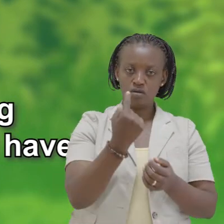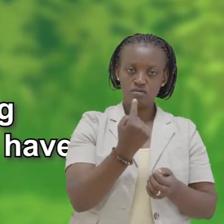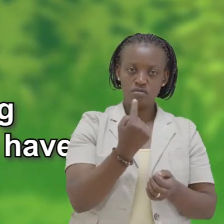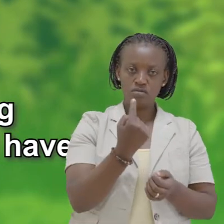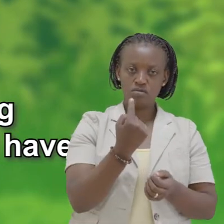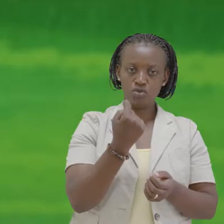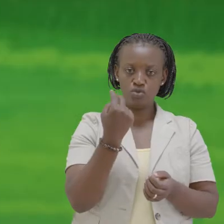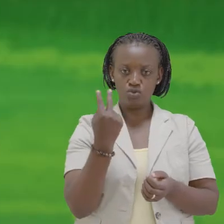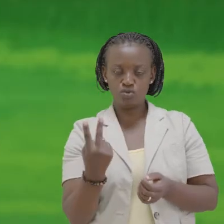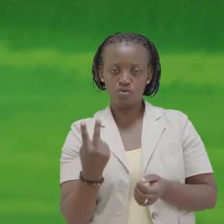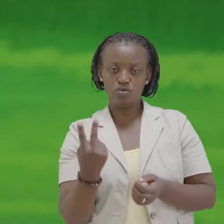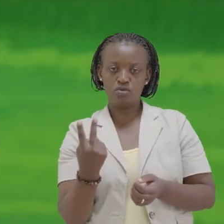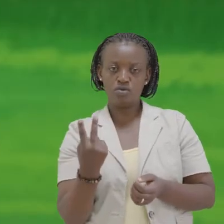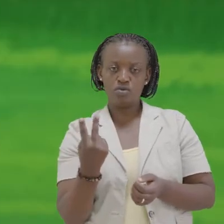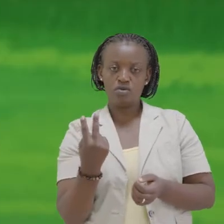have hit.